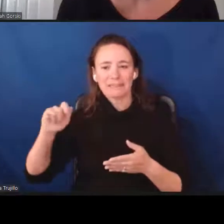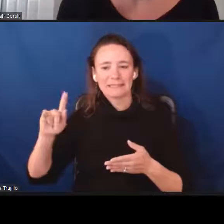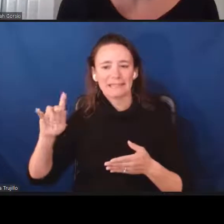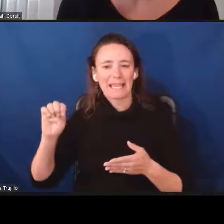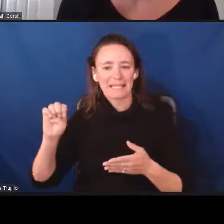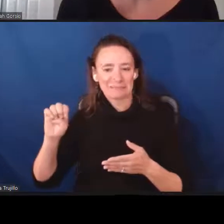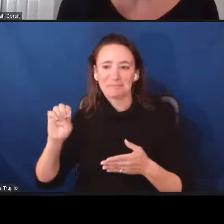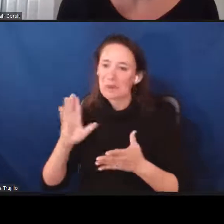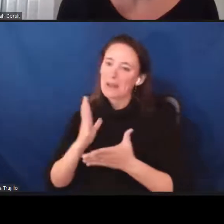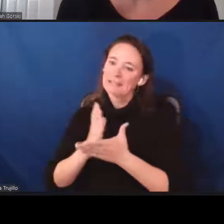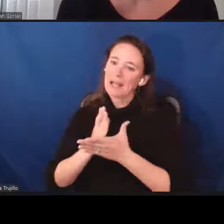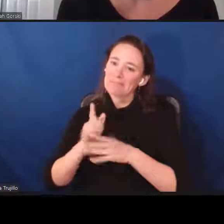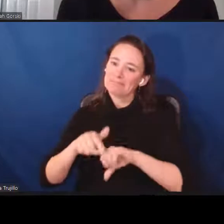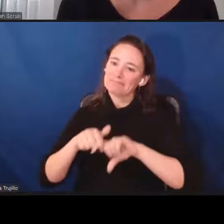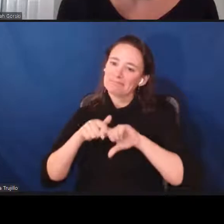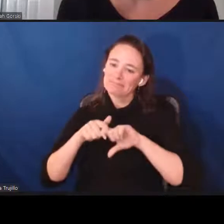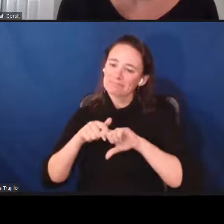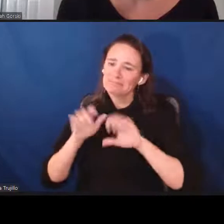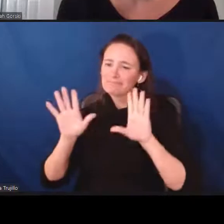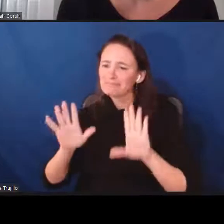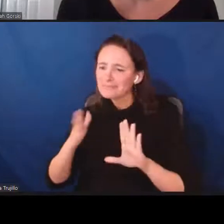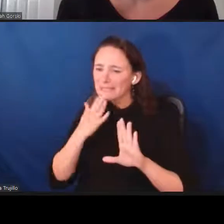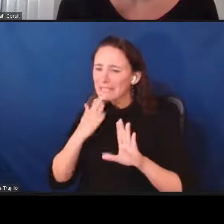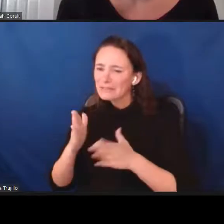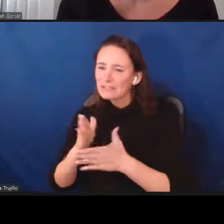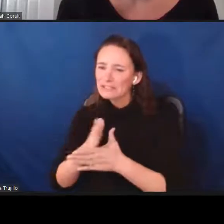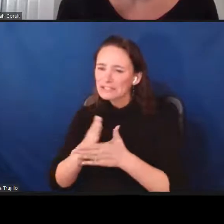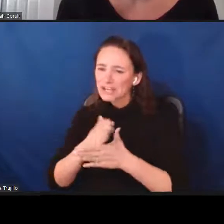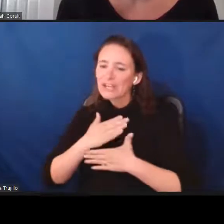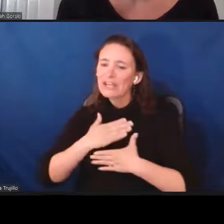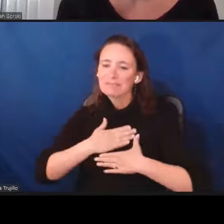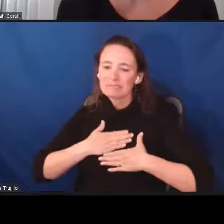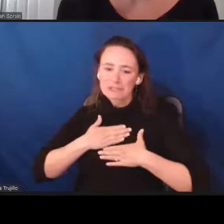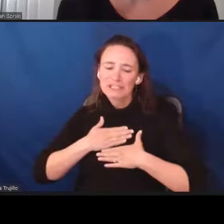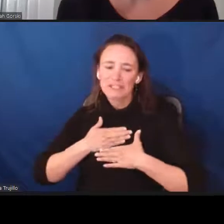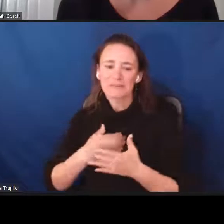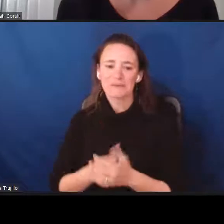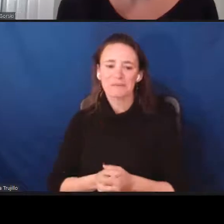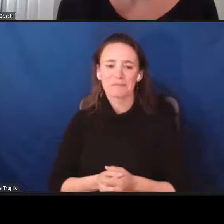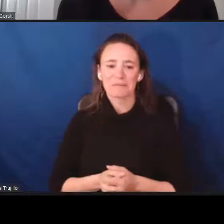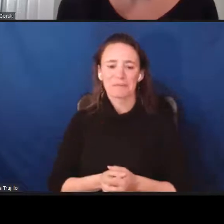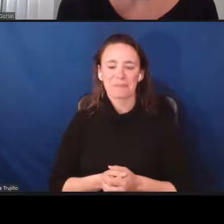Wonderful. Well, thank you so much for sharing. I really appreciate it.